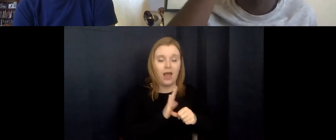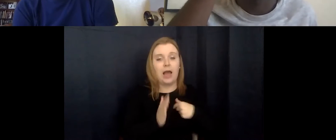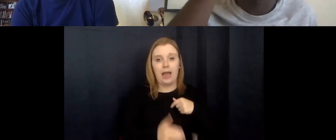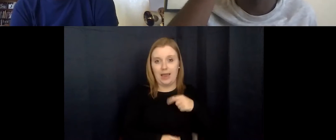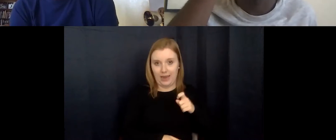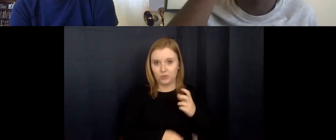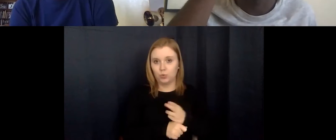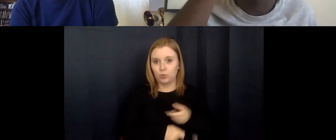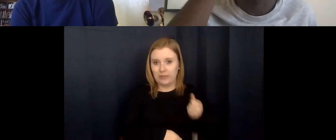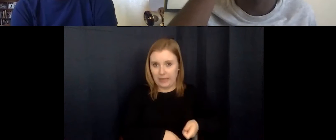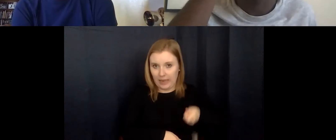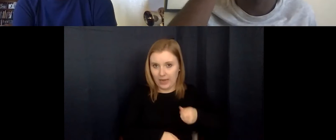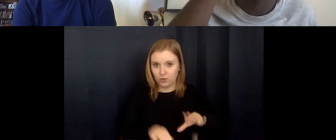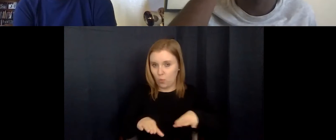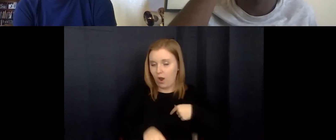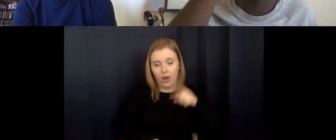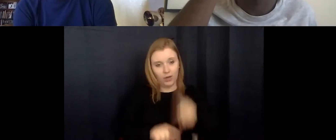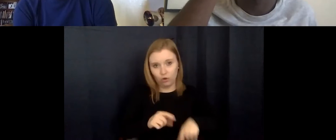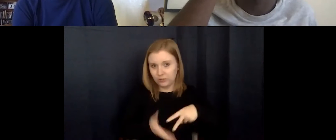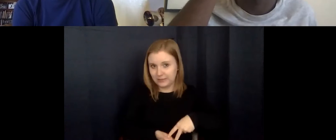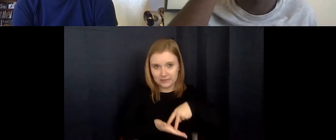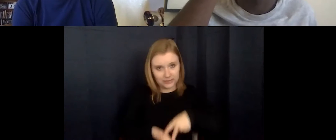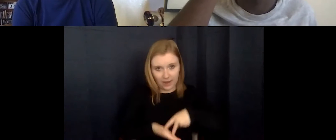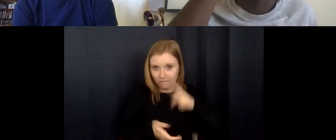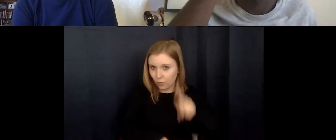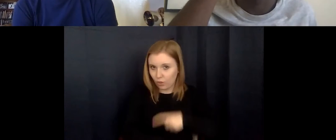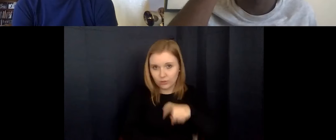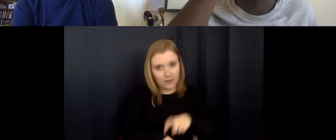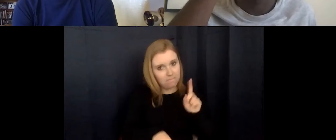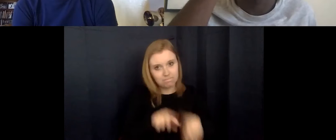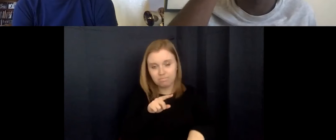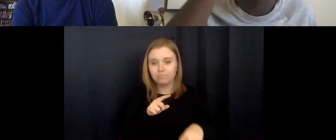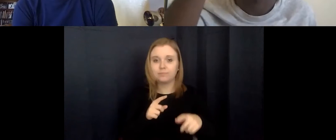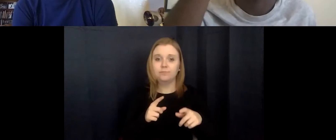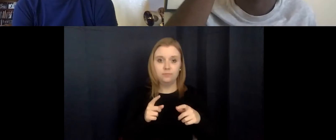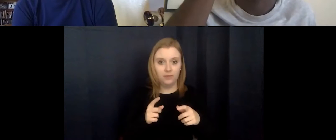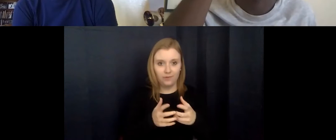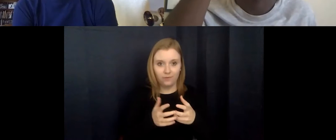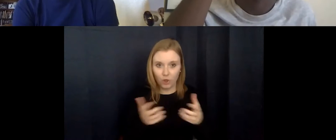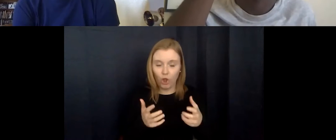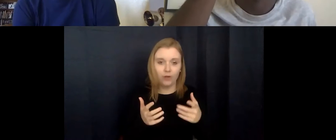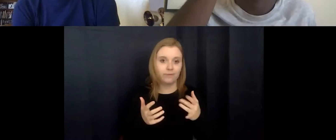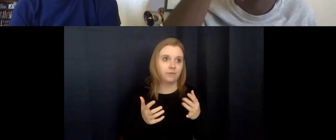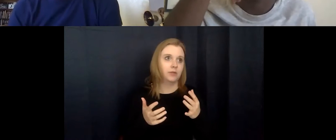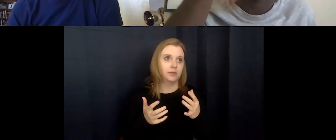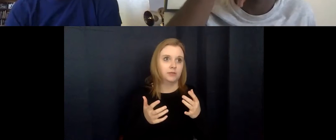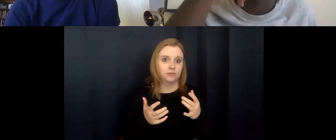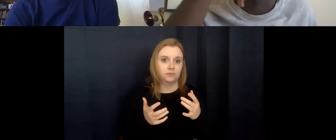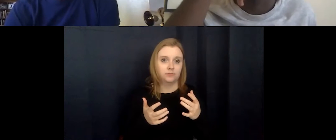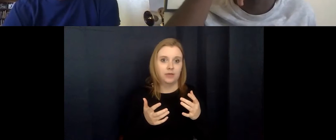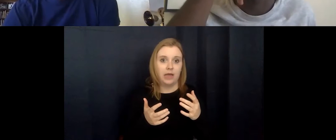and couldn't stand for long periods of time, and had a lot of needed a lot